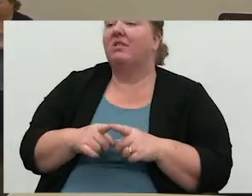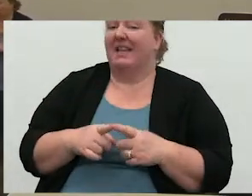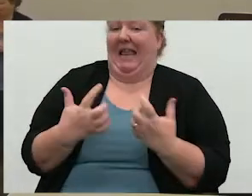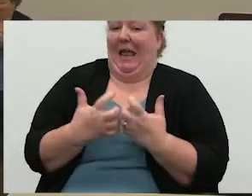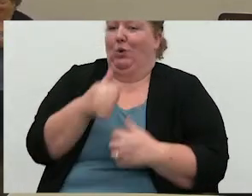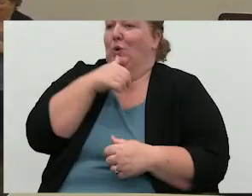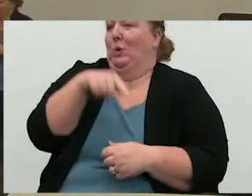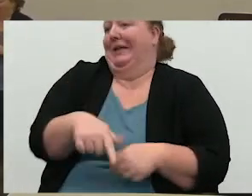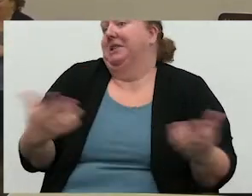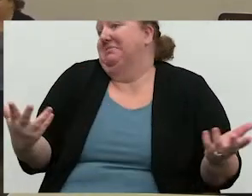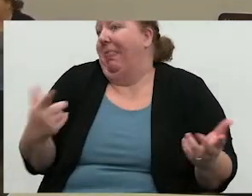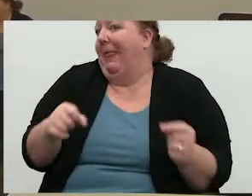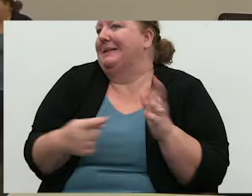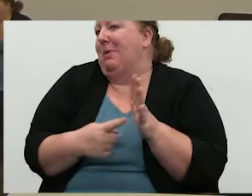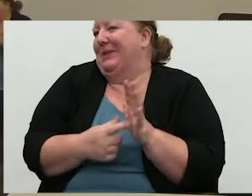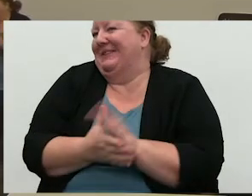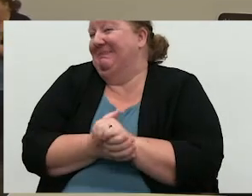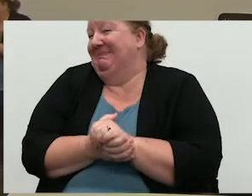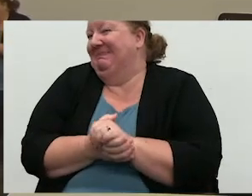counts.